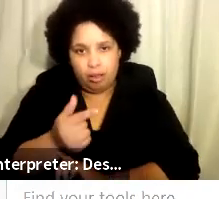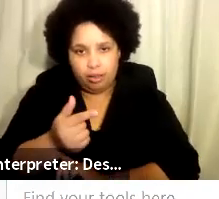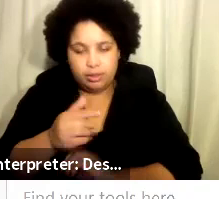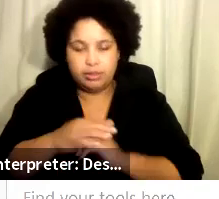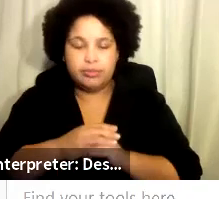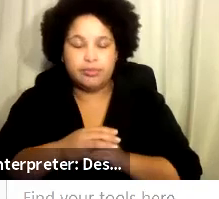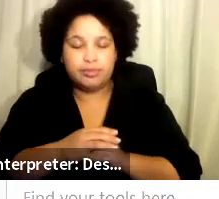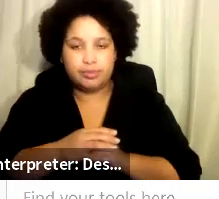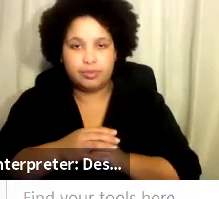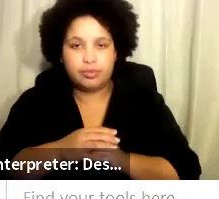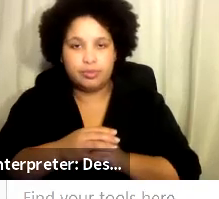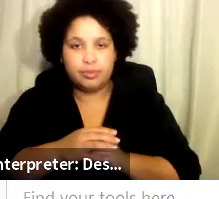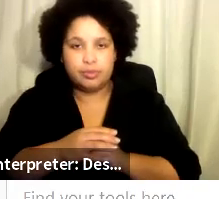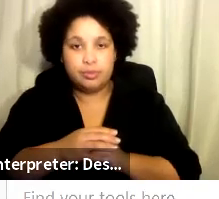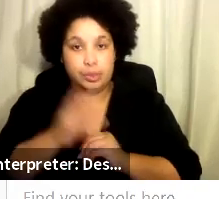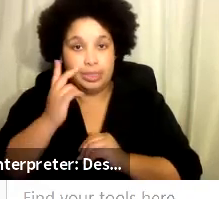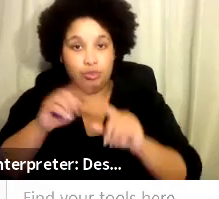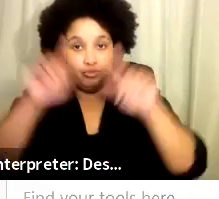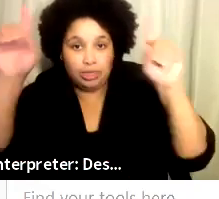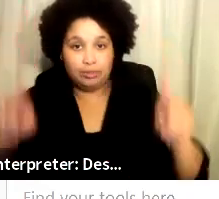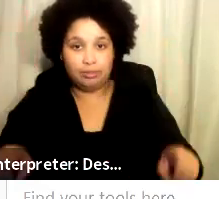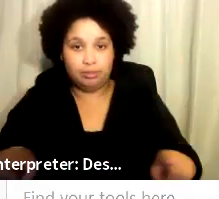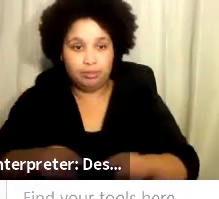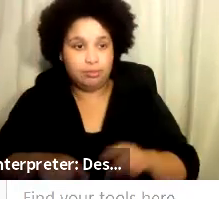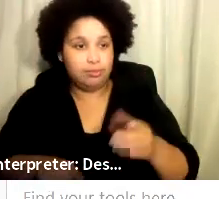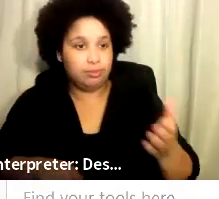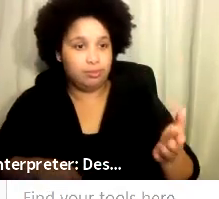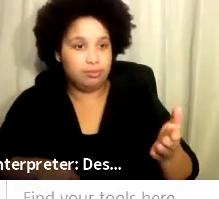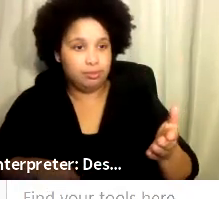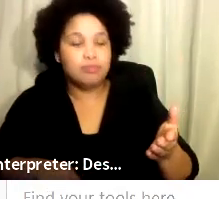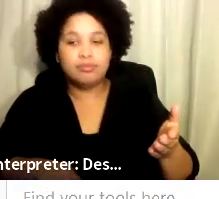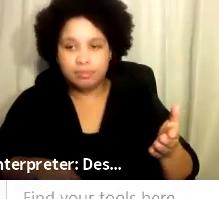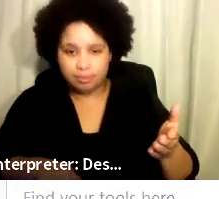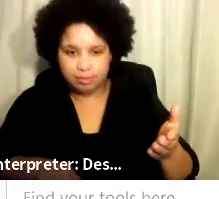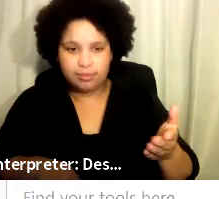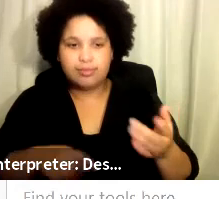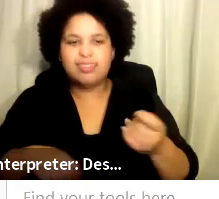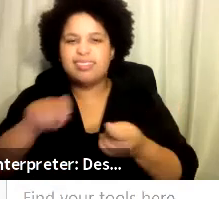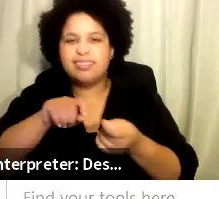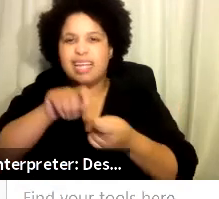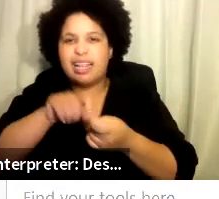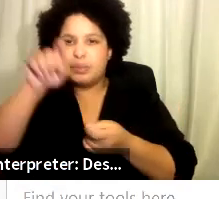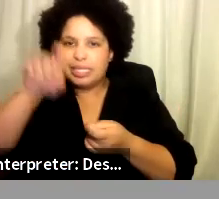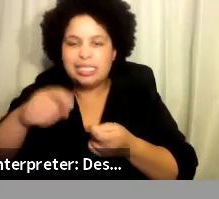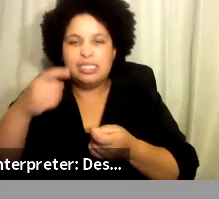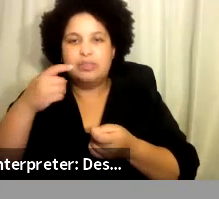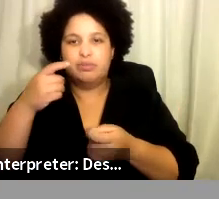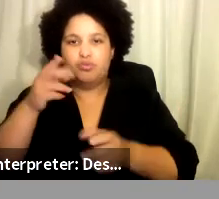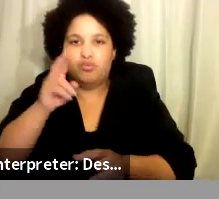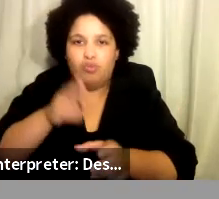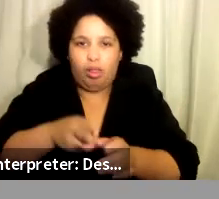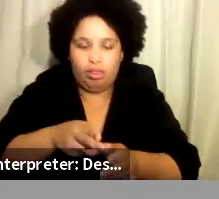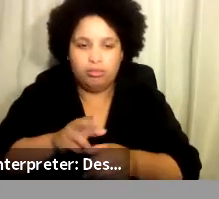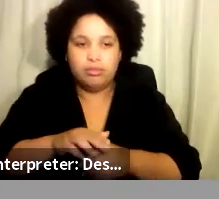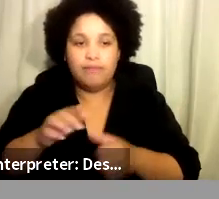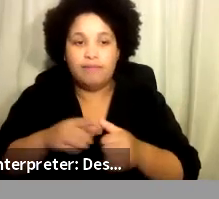So with that, what you see on your screen is the document that tells you exactly what is needed for enrollment. The first